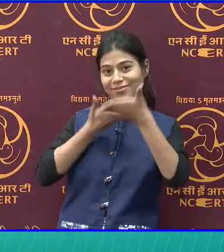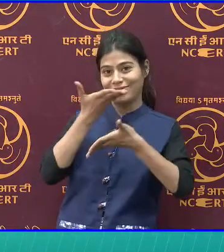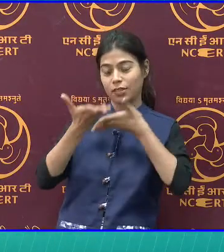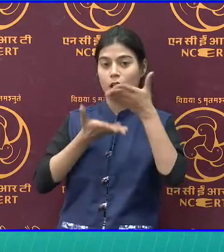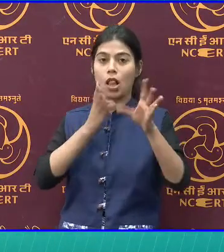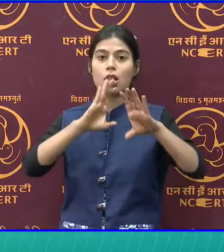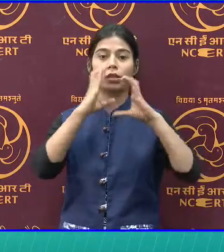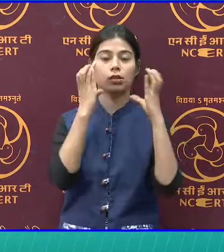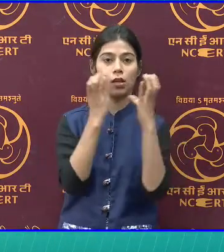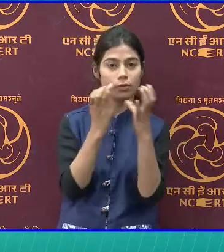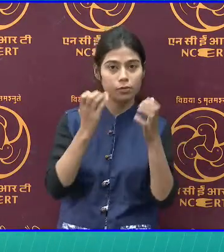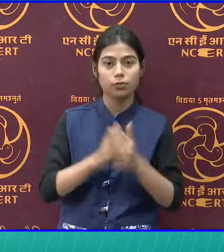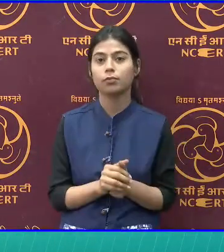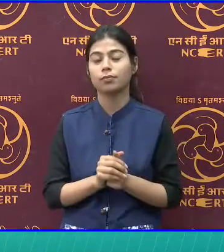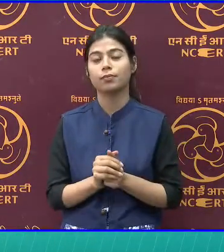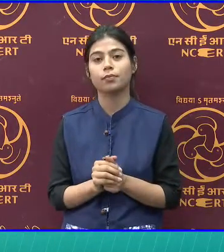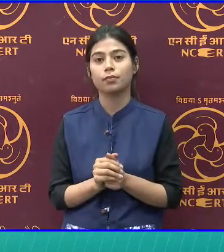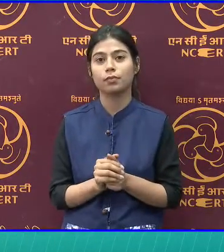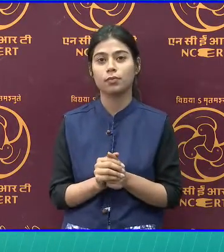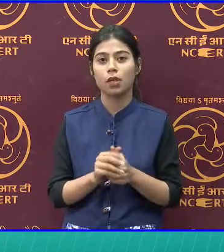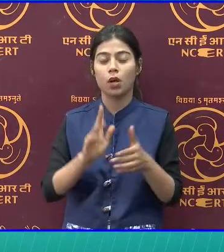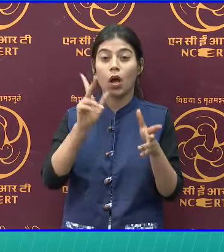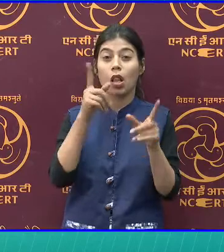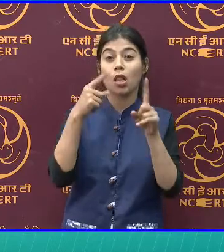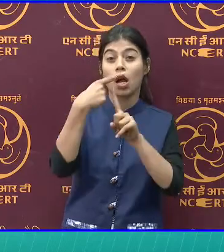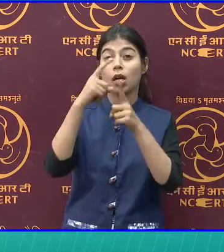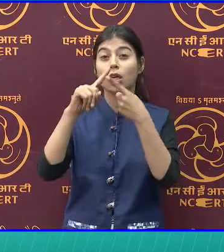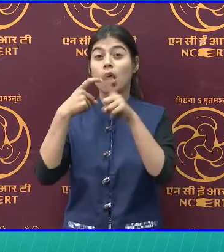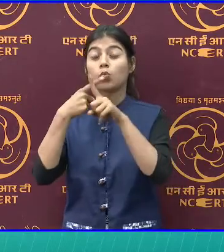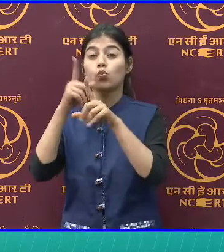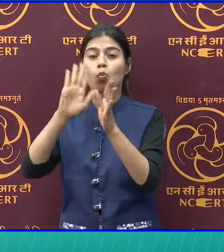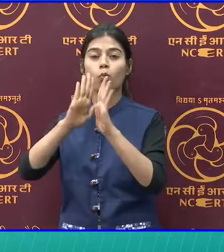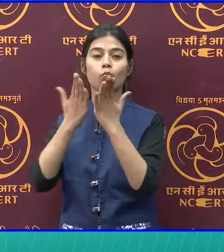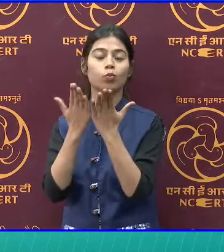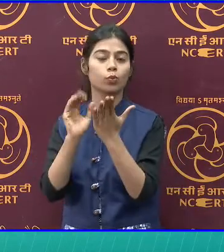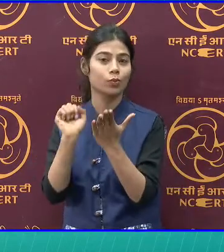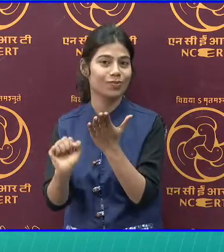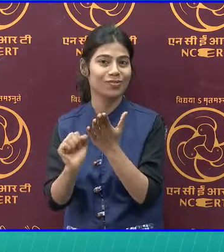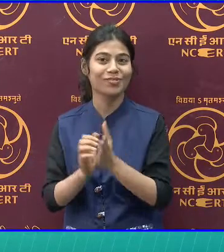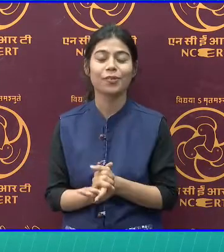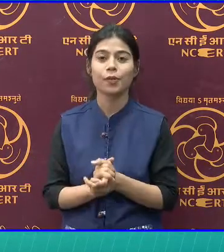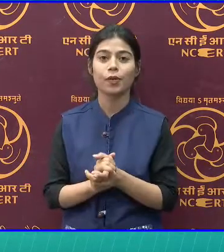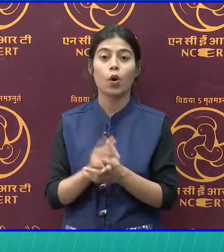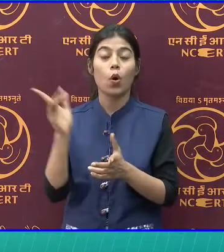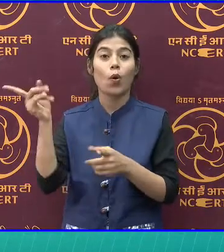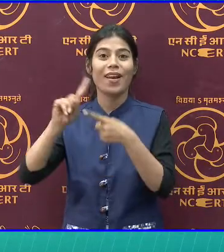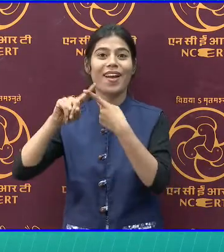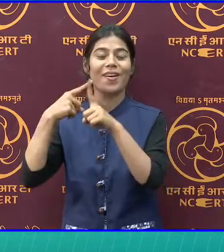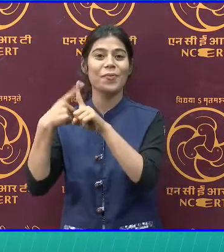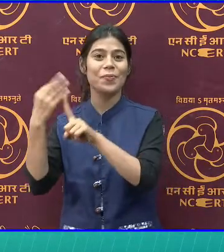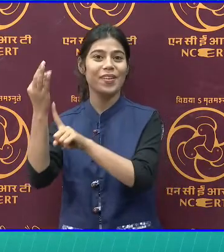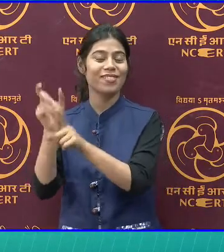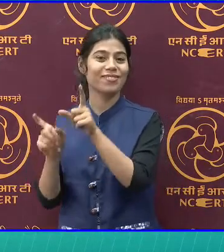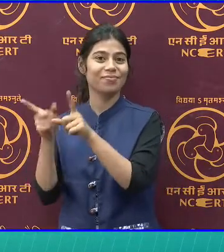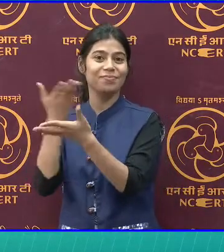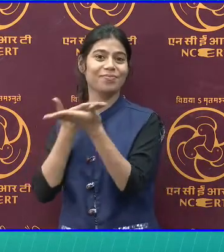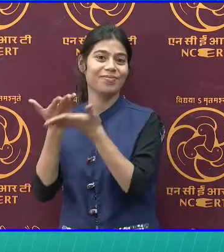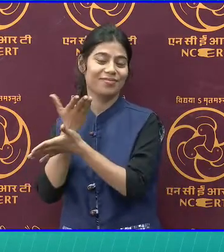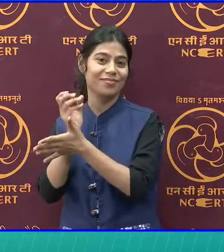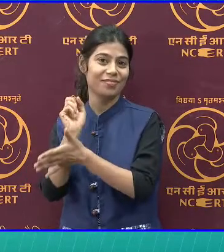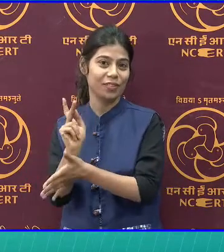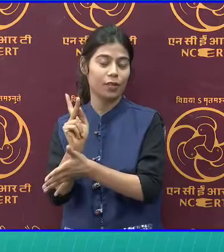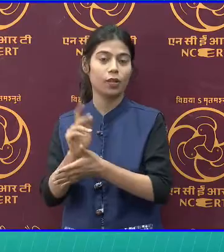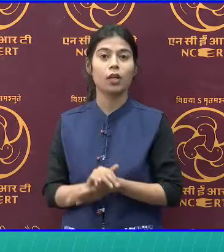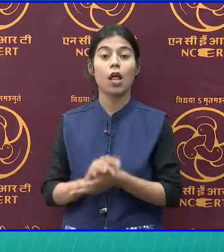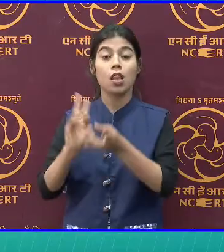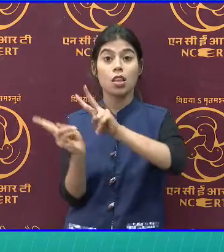classes, in which we cover the new textbooks of these classes and speak to experts about it. So currently we are doing Transformational